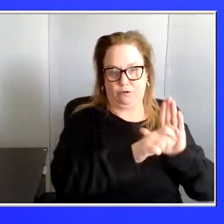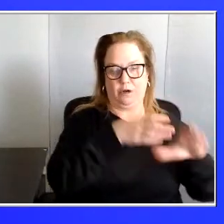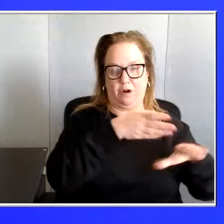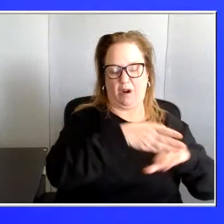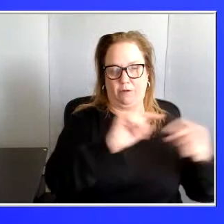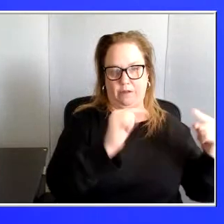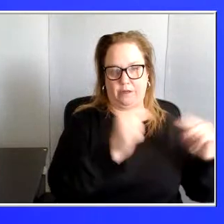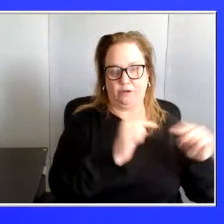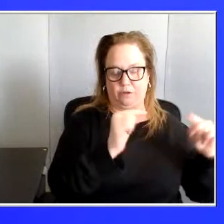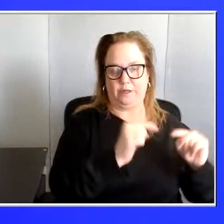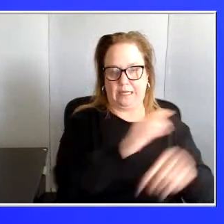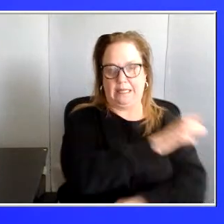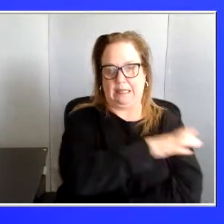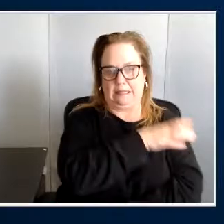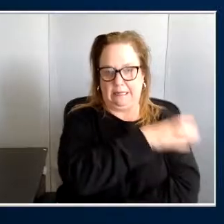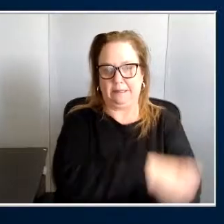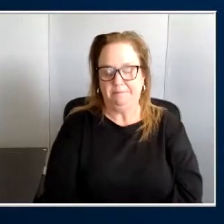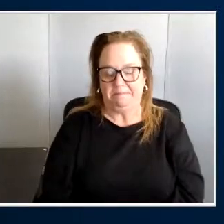the clinic setting.